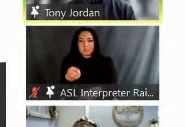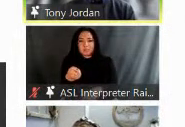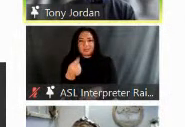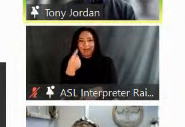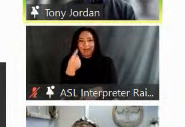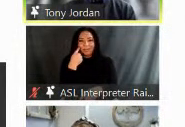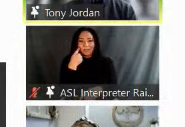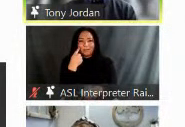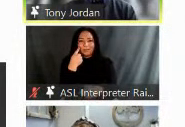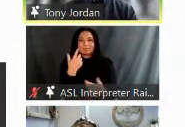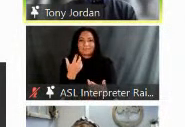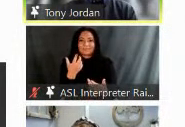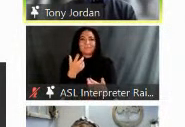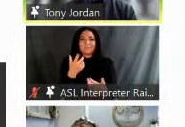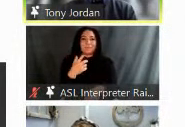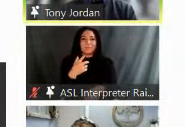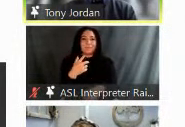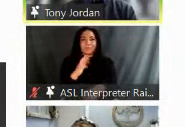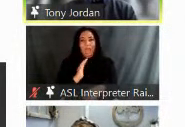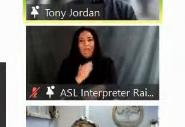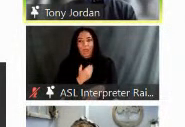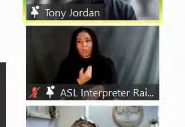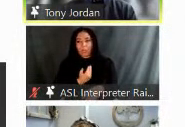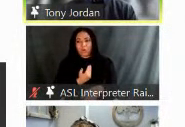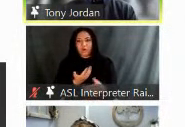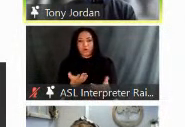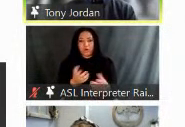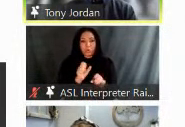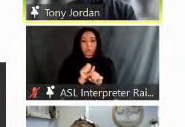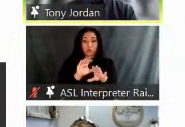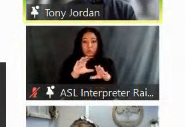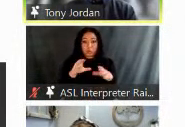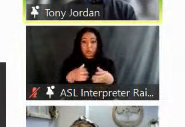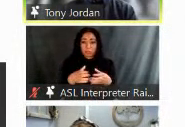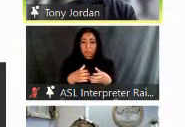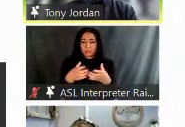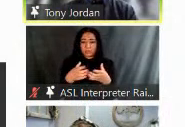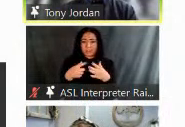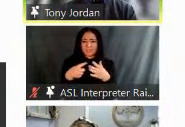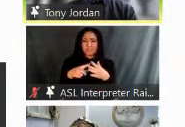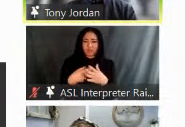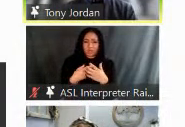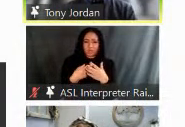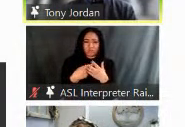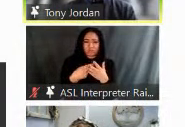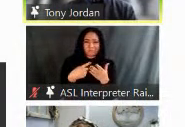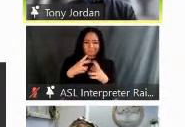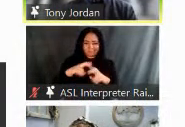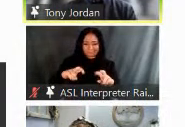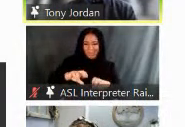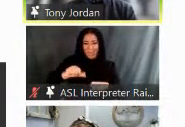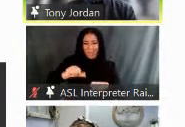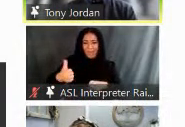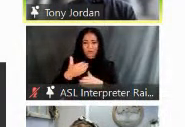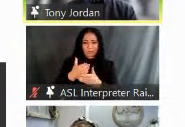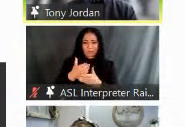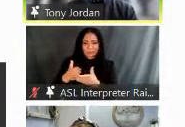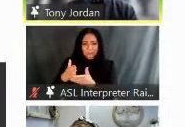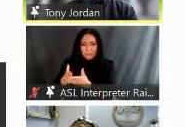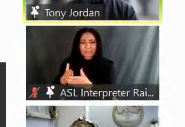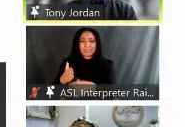think in our work group, we'll be starting to look at other components and pieces in terms of